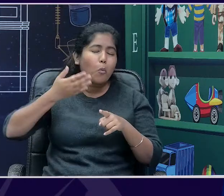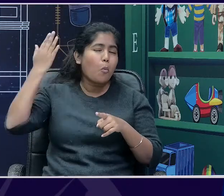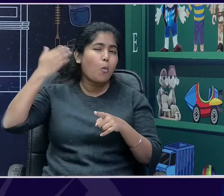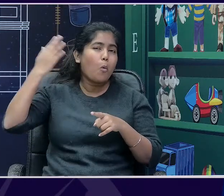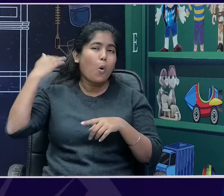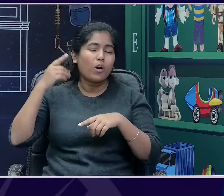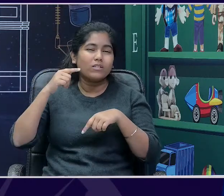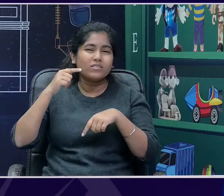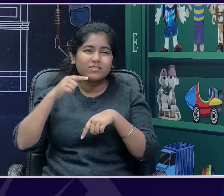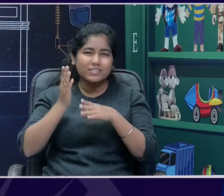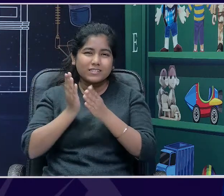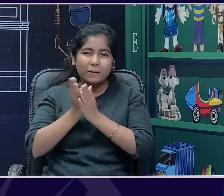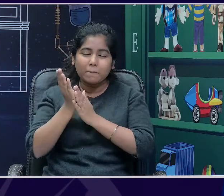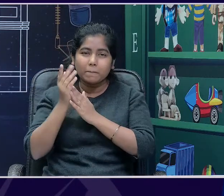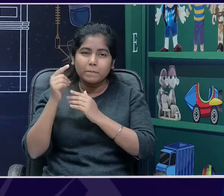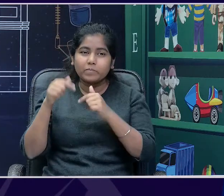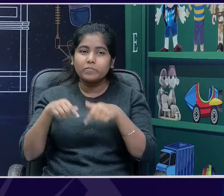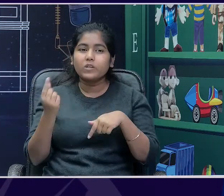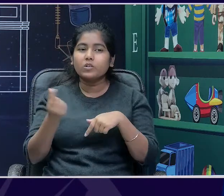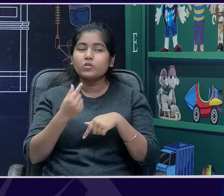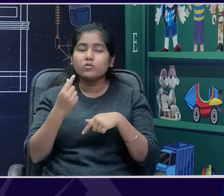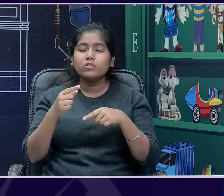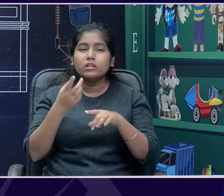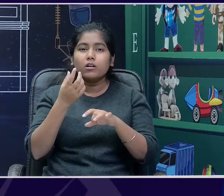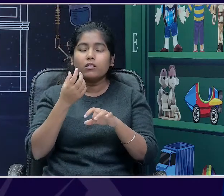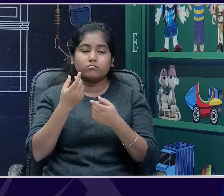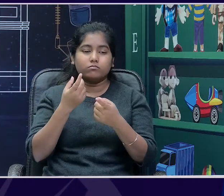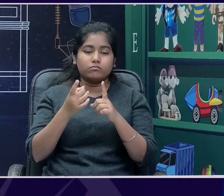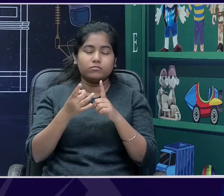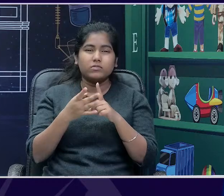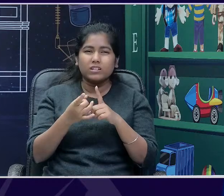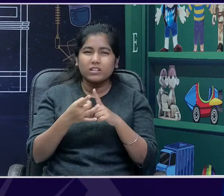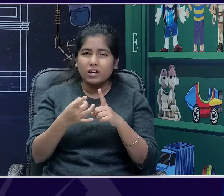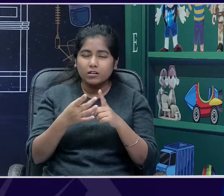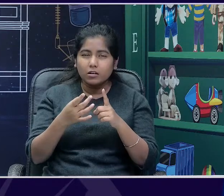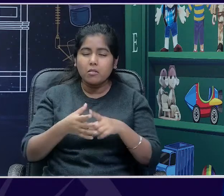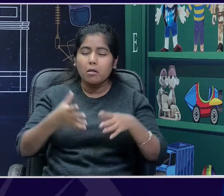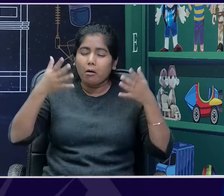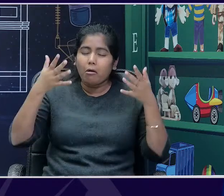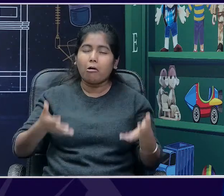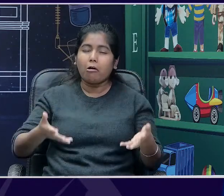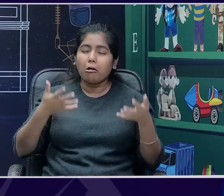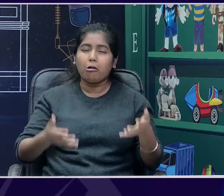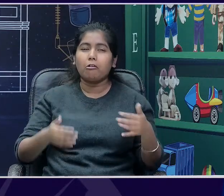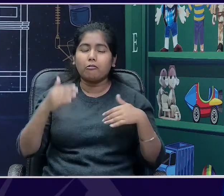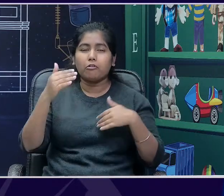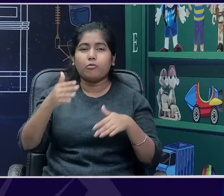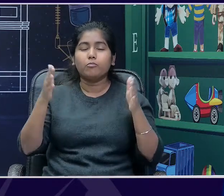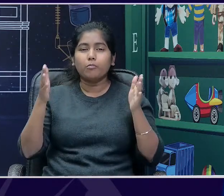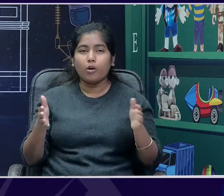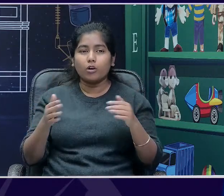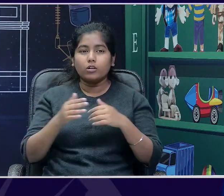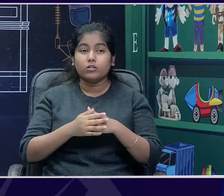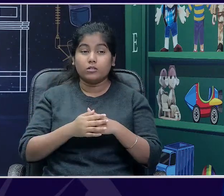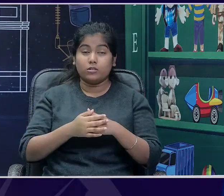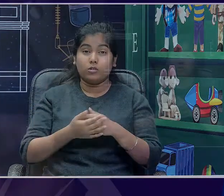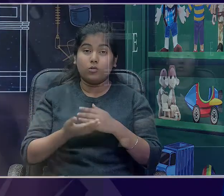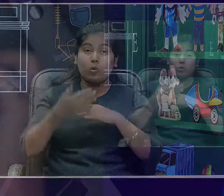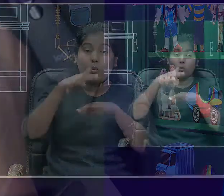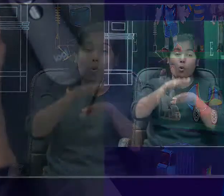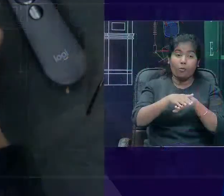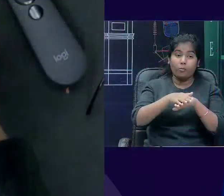box, usually of iron boxes, heavy boxes. Most of the time we see in our house. And here from the top we can